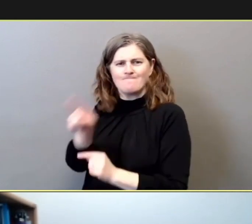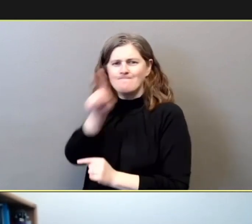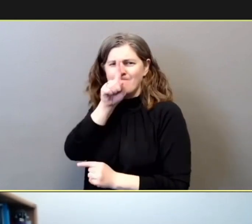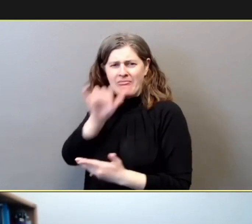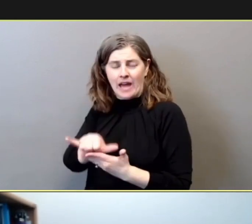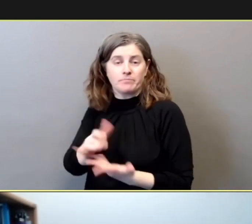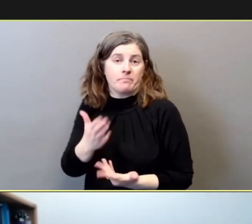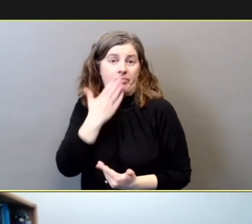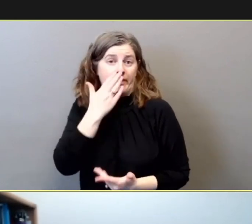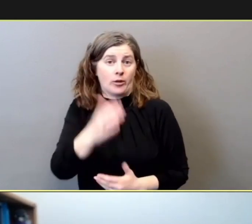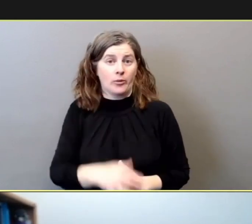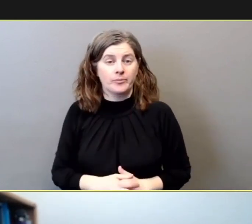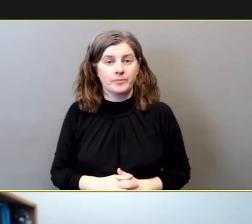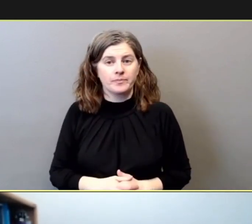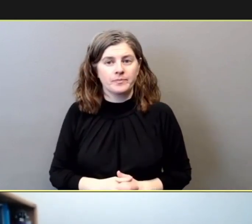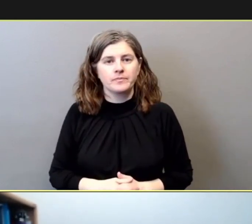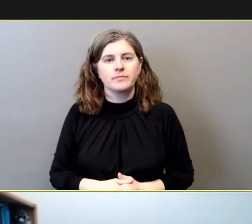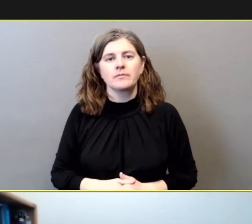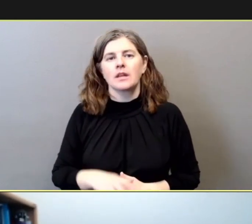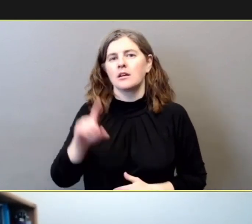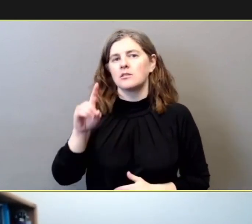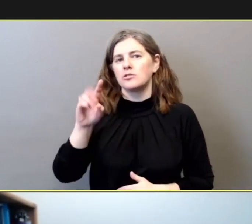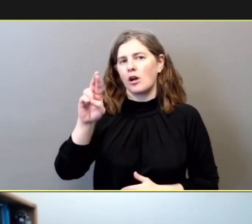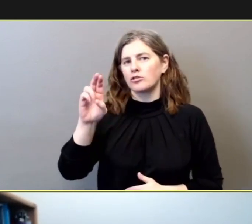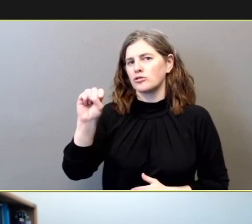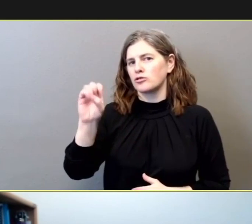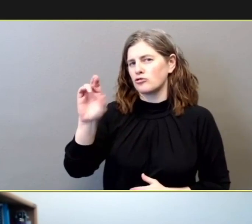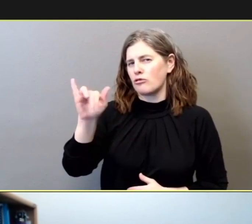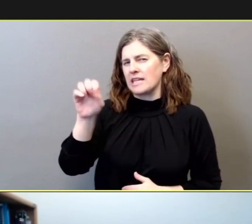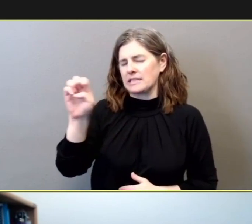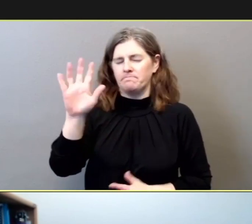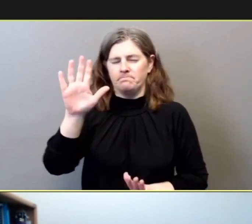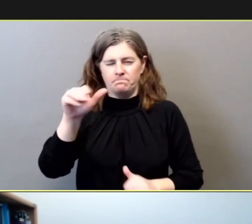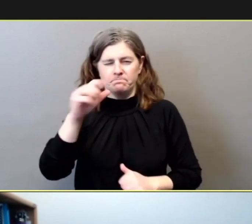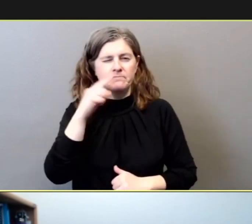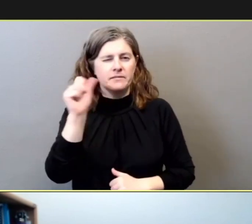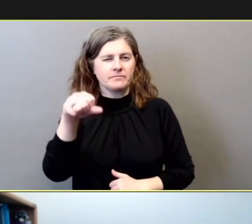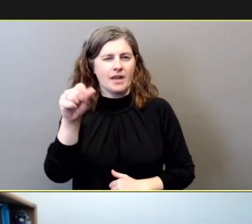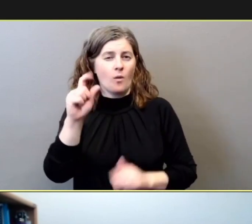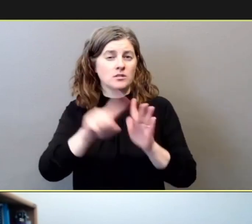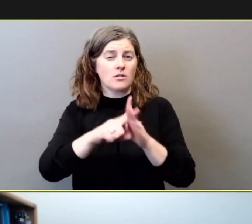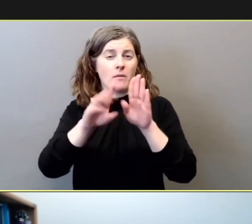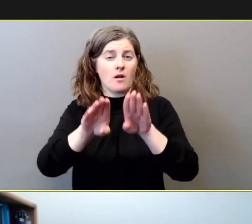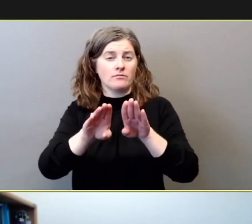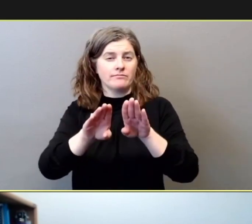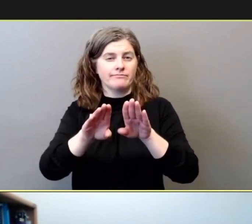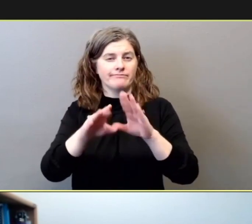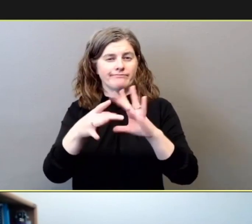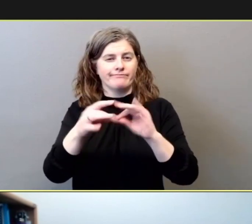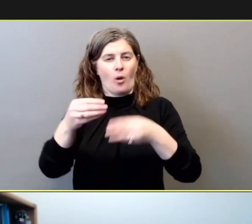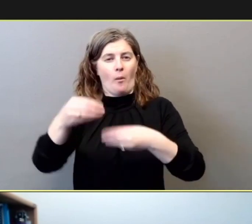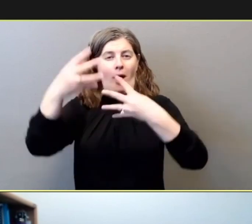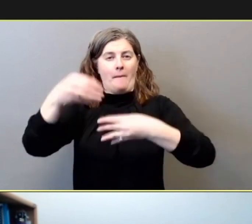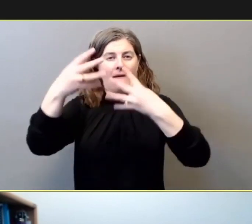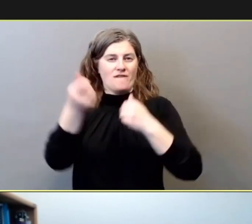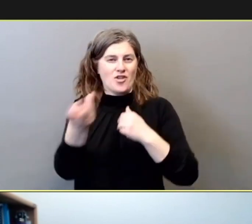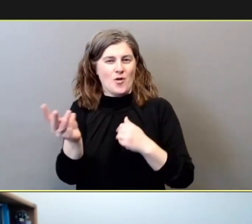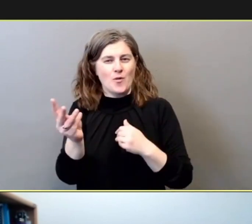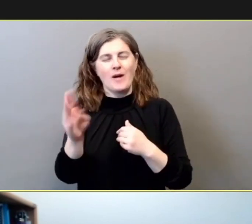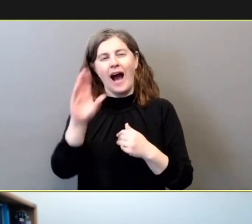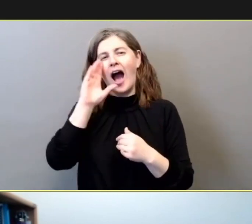you. Yeah, let me start by just clipping off a couple of these, and I know